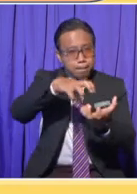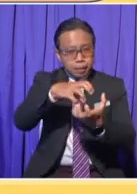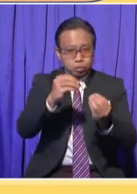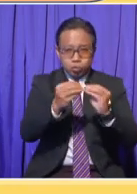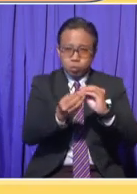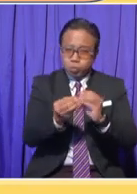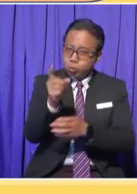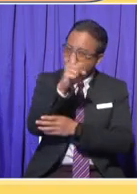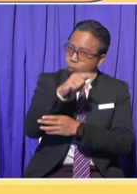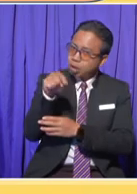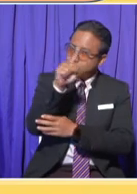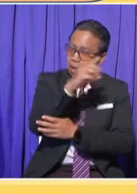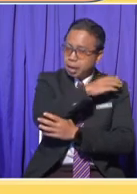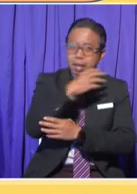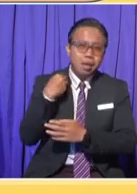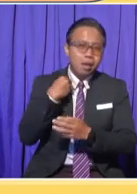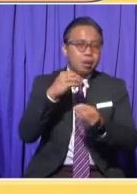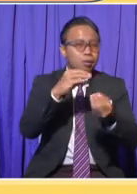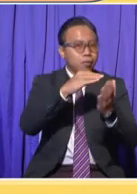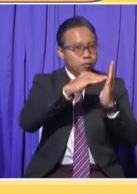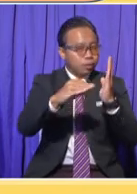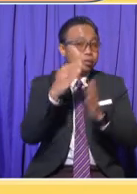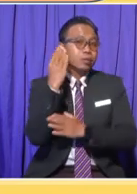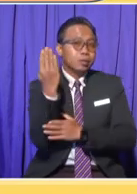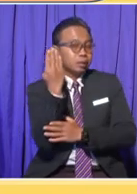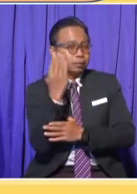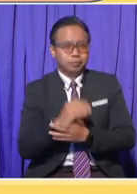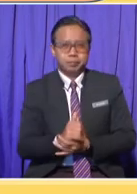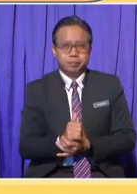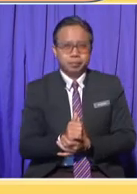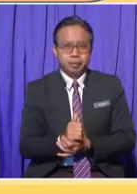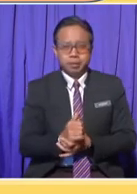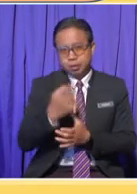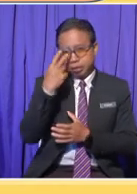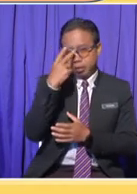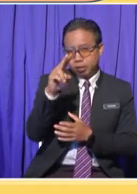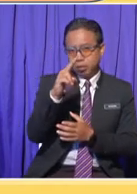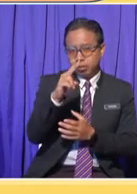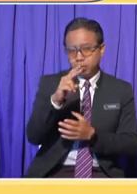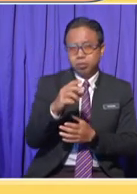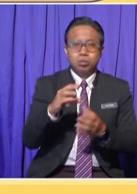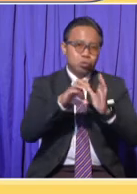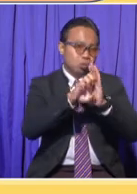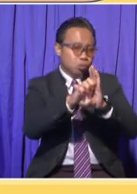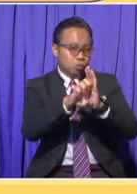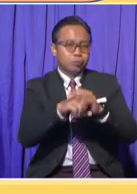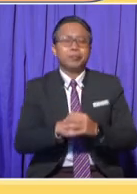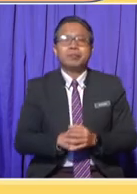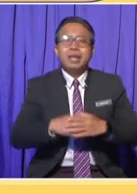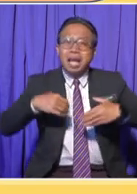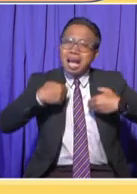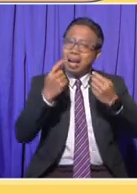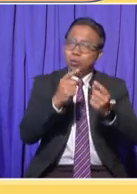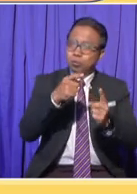number and a proper fraction. Let's see the next example. How to